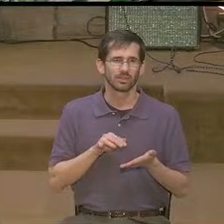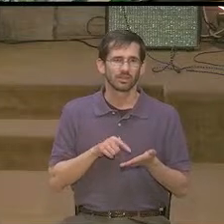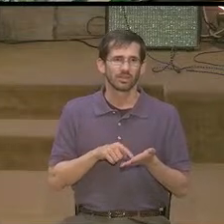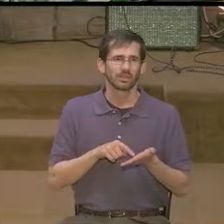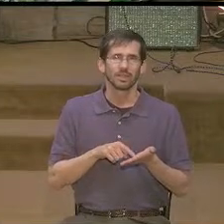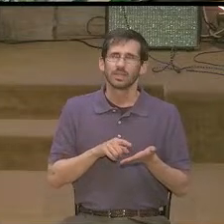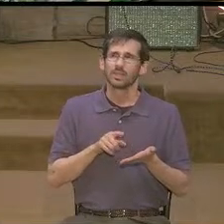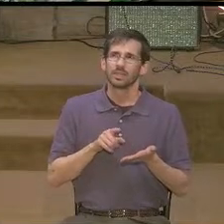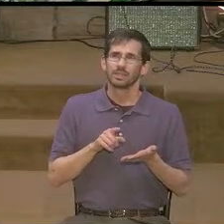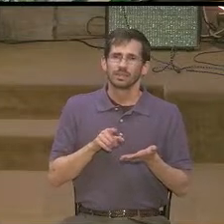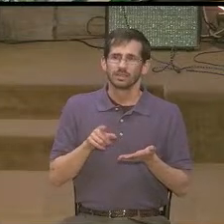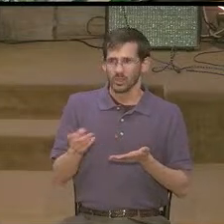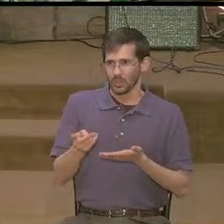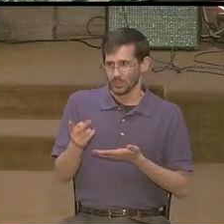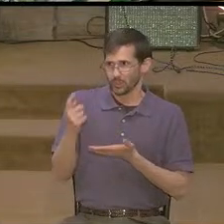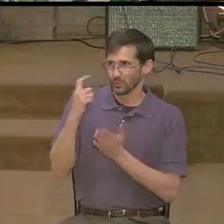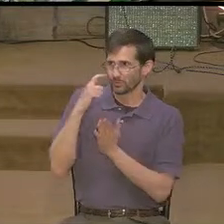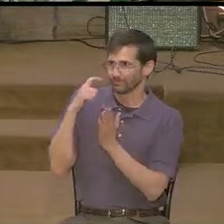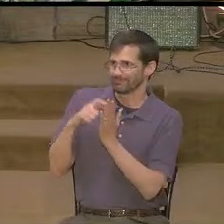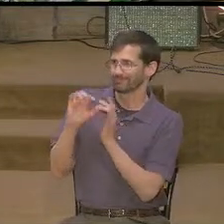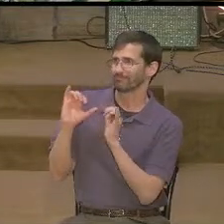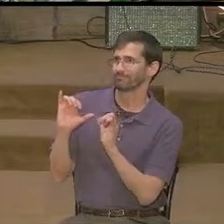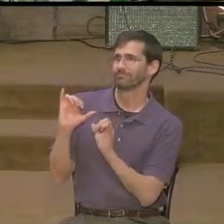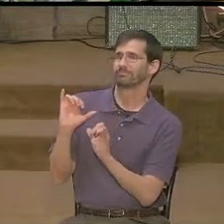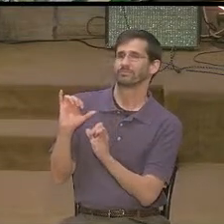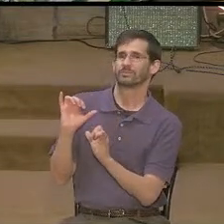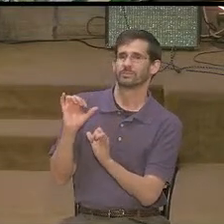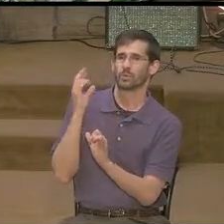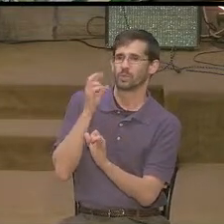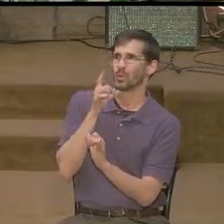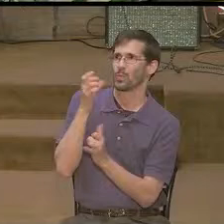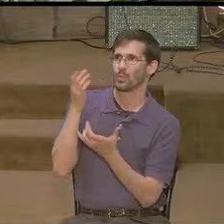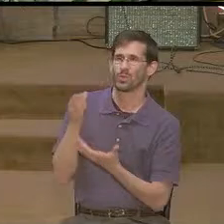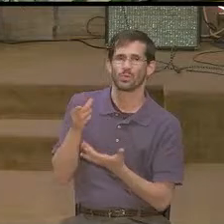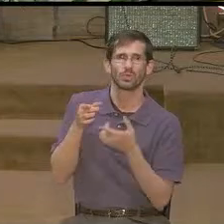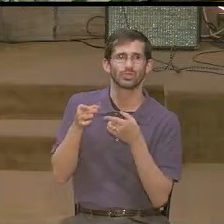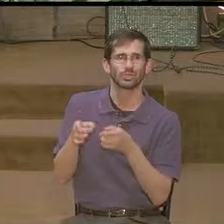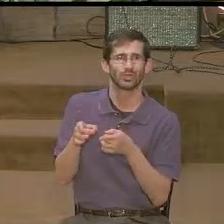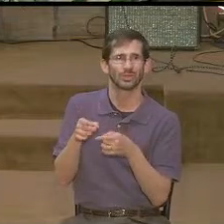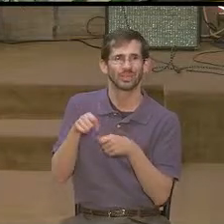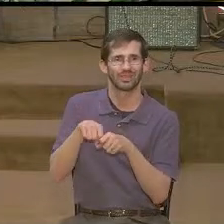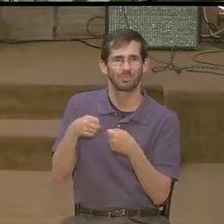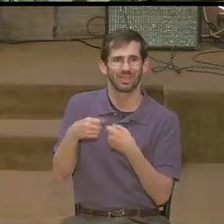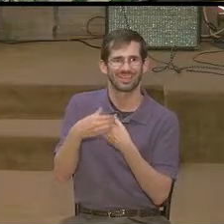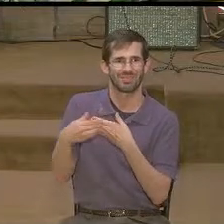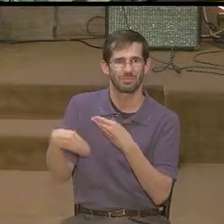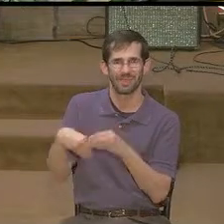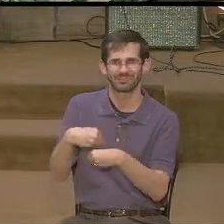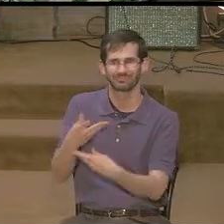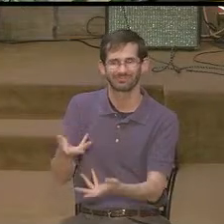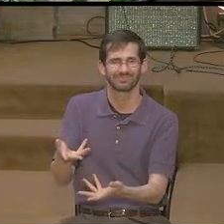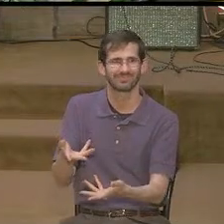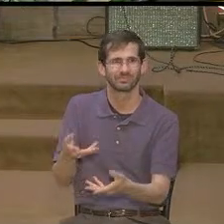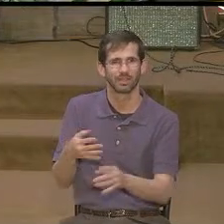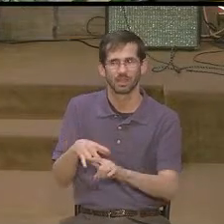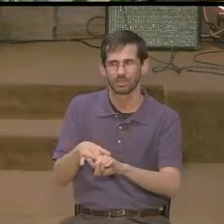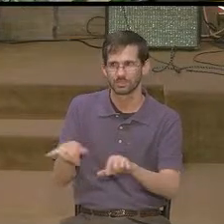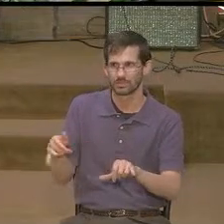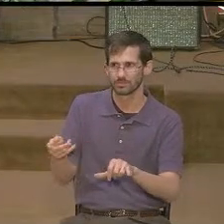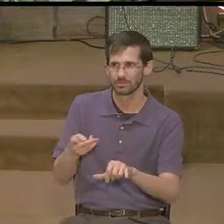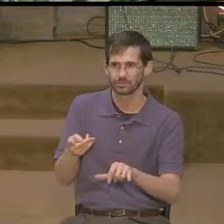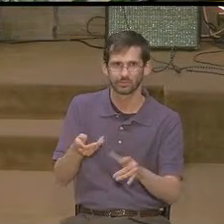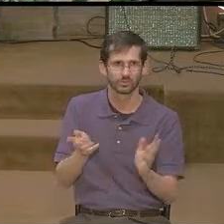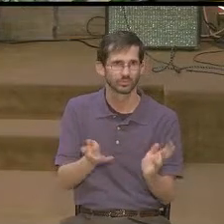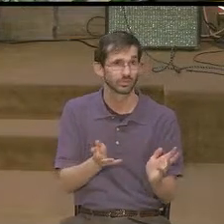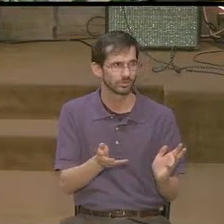he was known to them in the breaking of bread. Now, verse 36. As they said these things, Jesus himself stood in the midst of